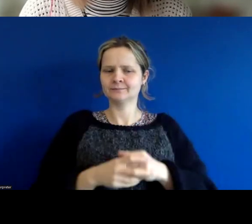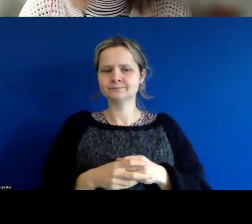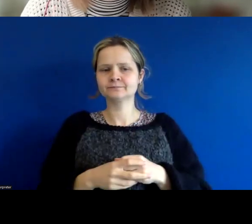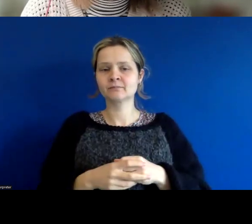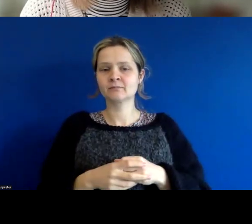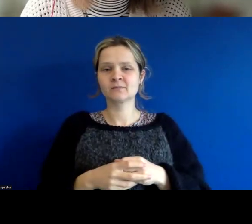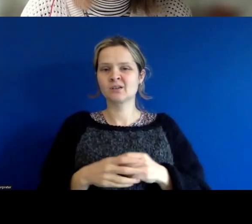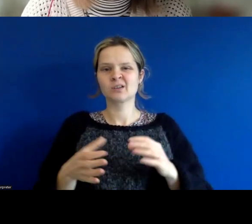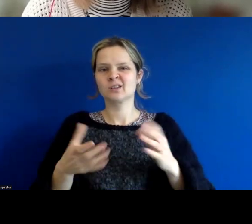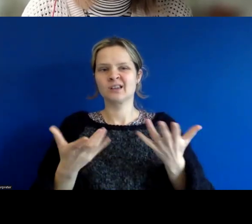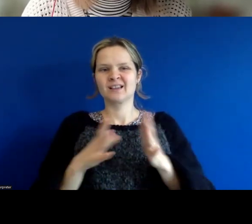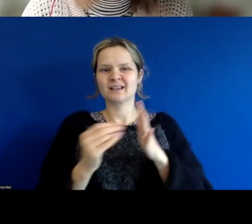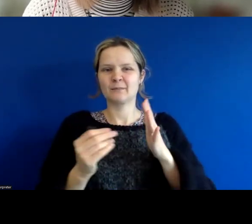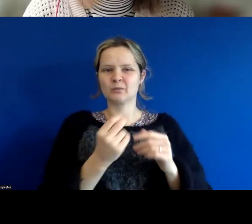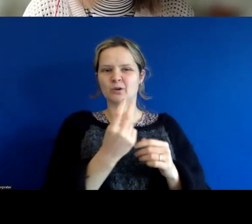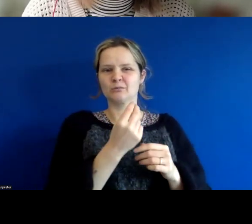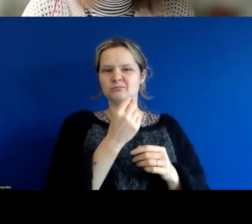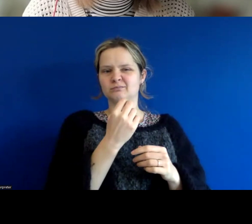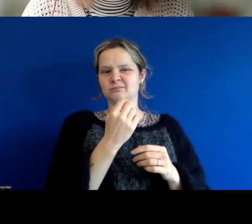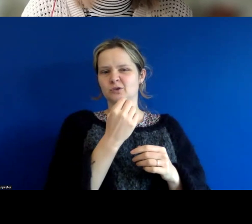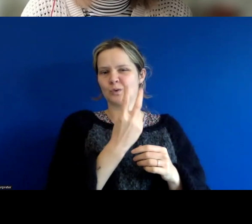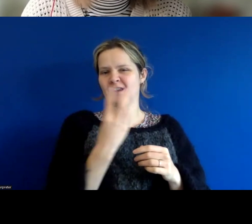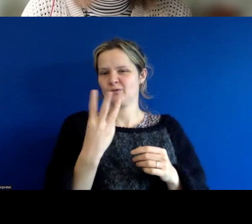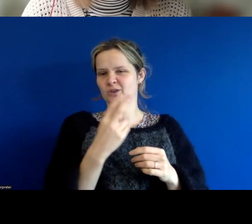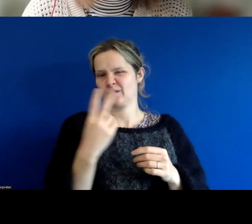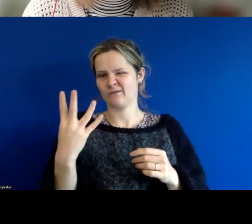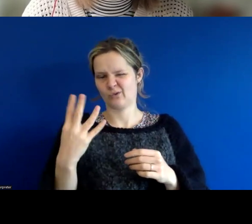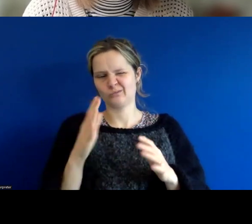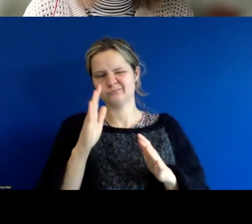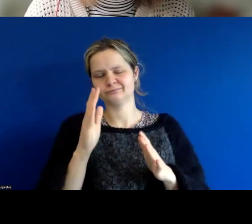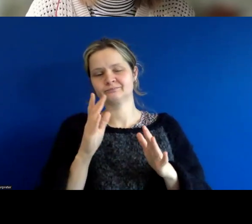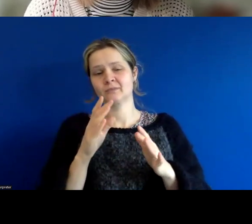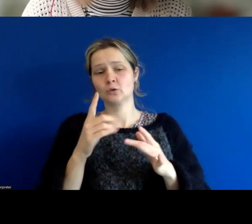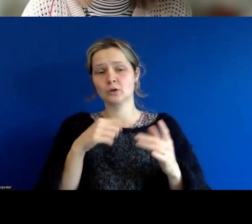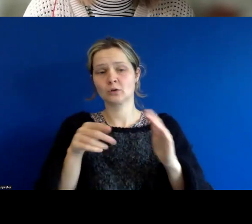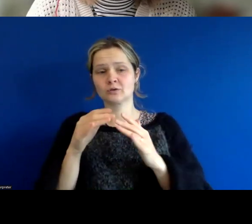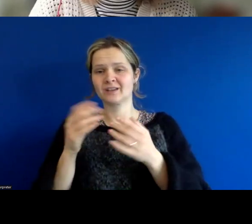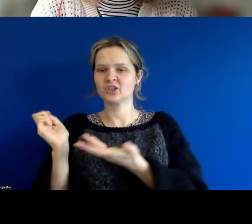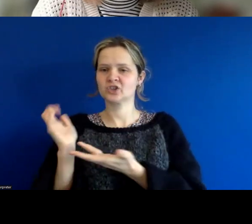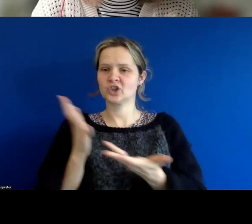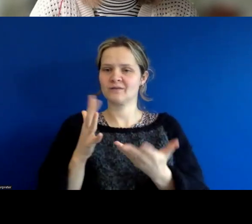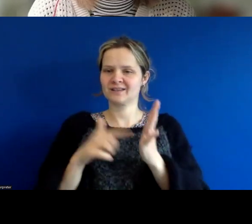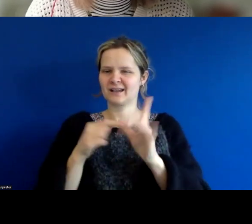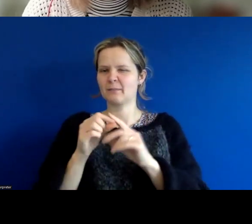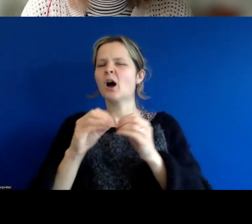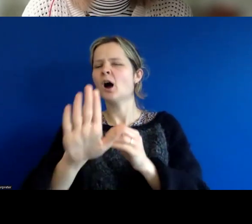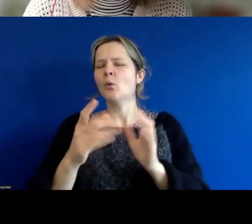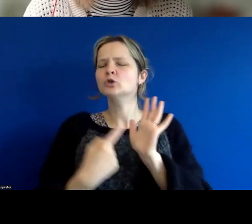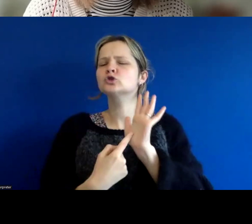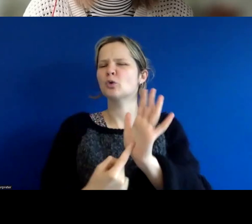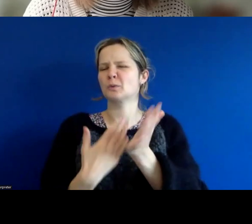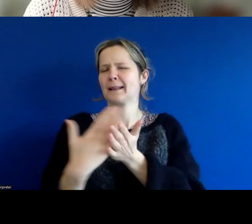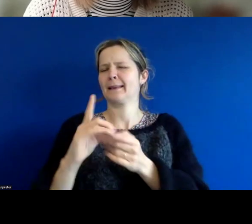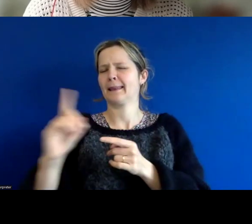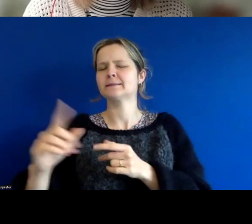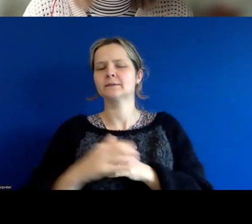For example, we've used 23-24 here, and then you can map on in our services tab, and I'll come to this when I show you the demo, the different